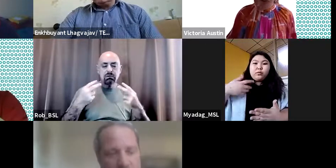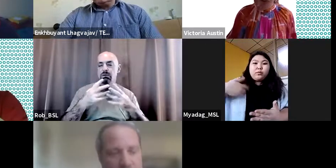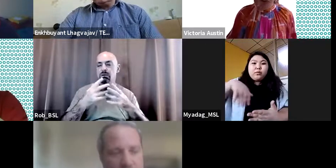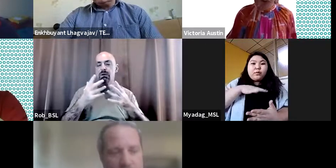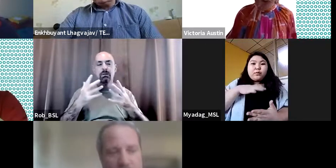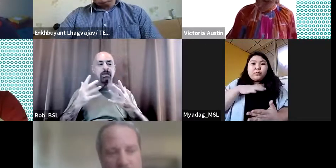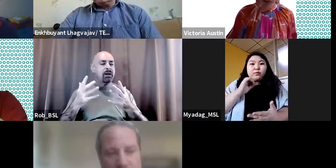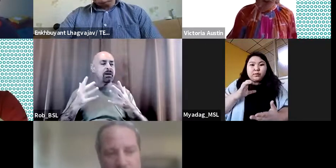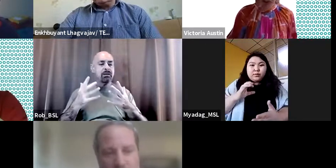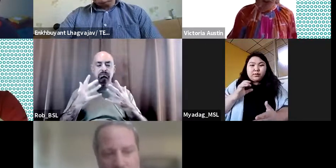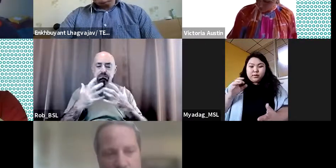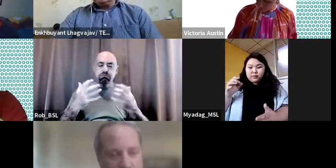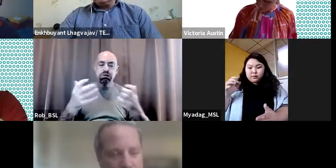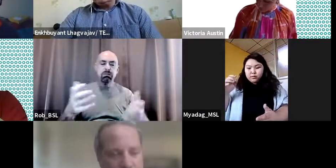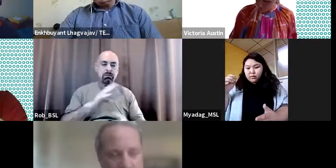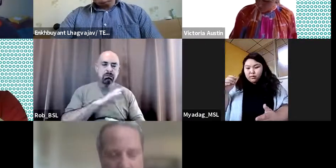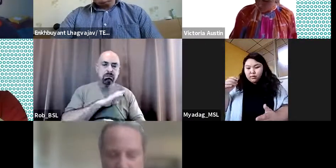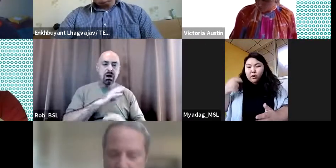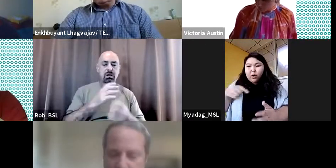park,